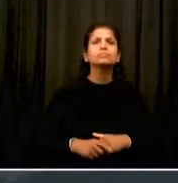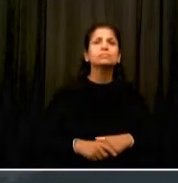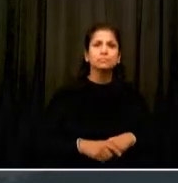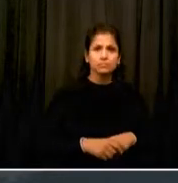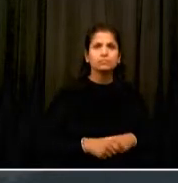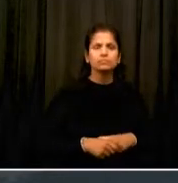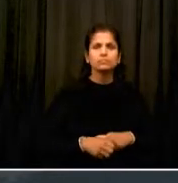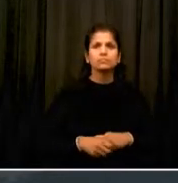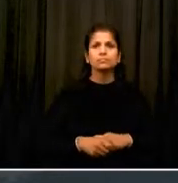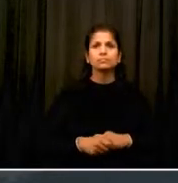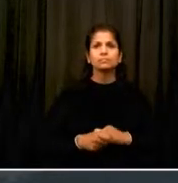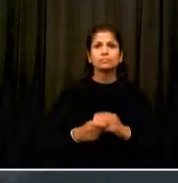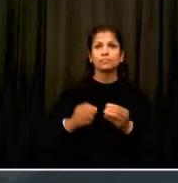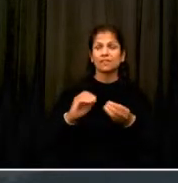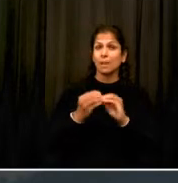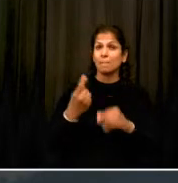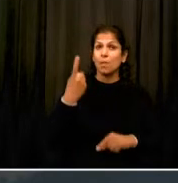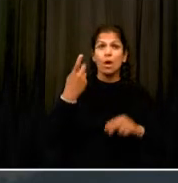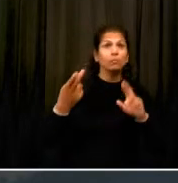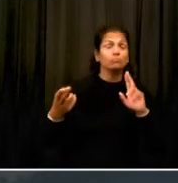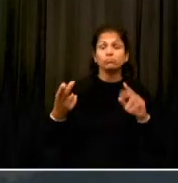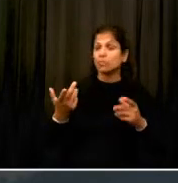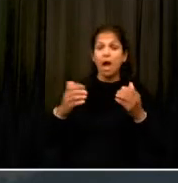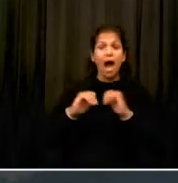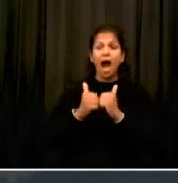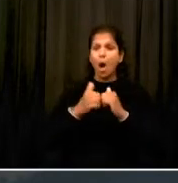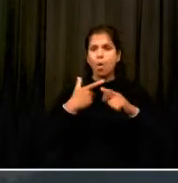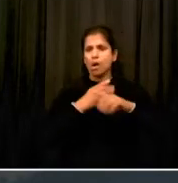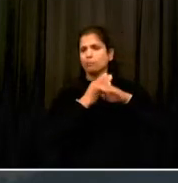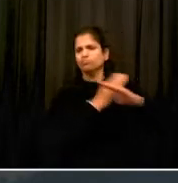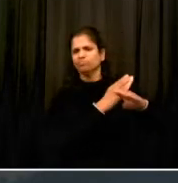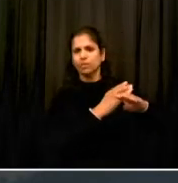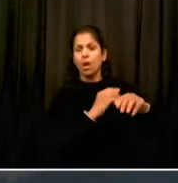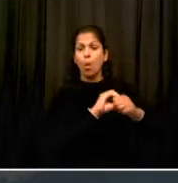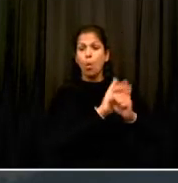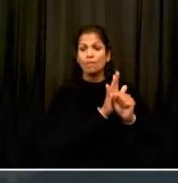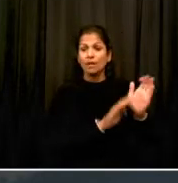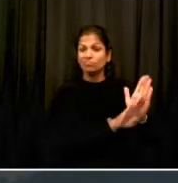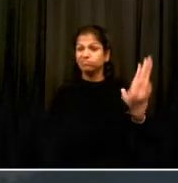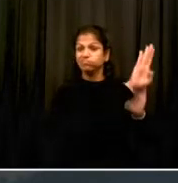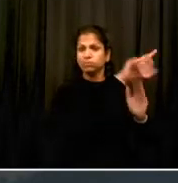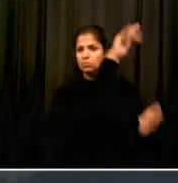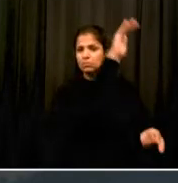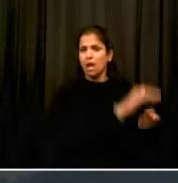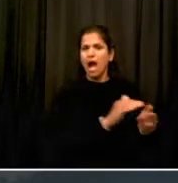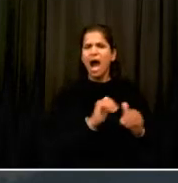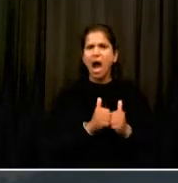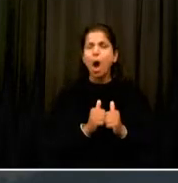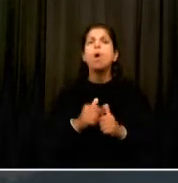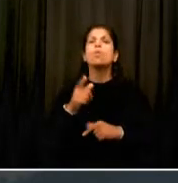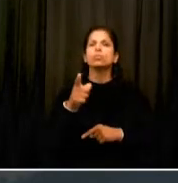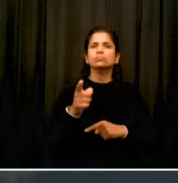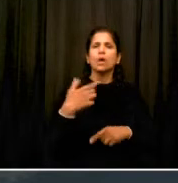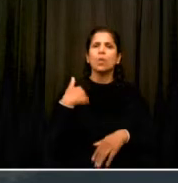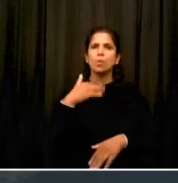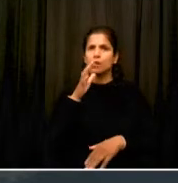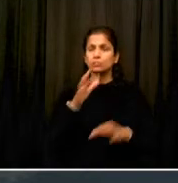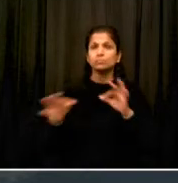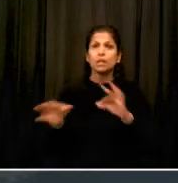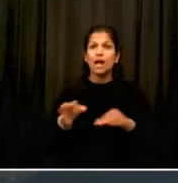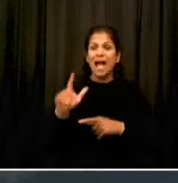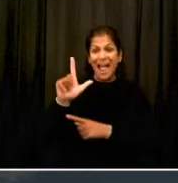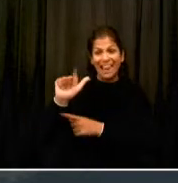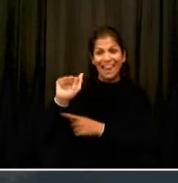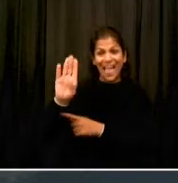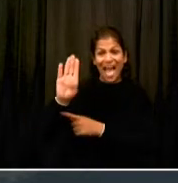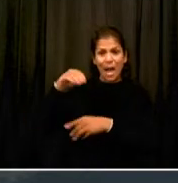important issue. It's our lab turnaround time. As we're seeing across the rest of the country right now, other cities and states are